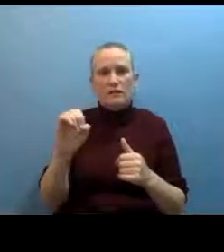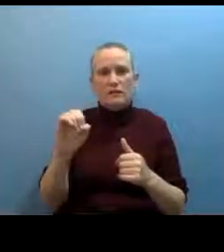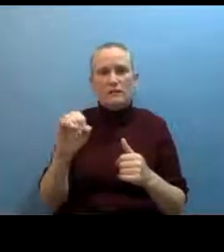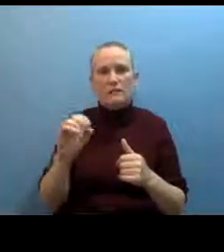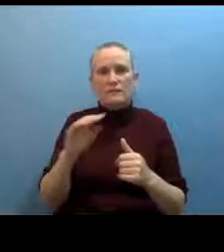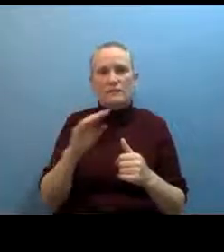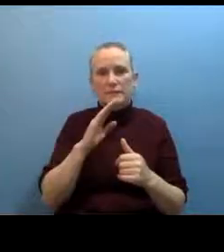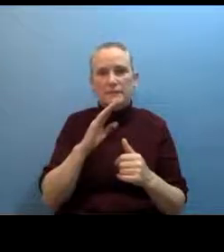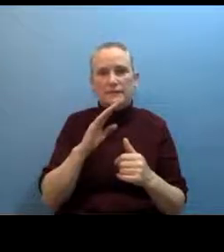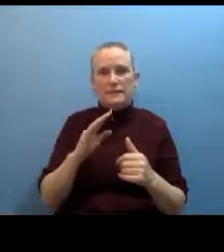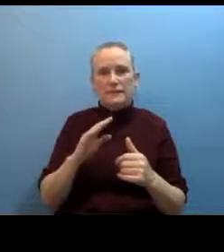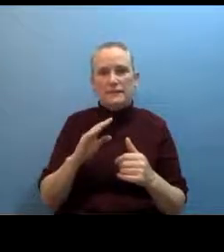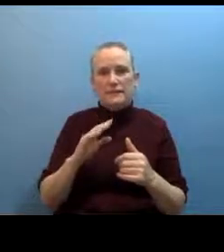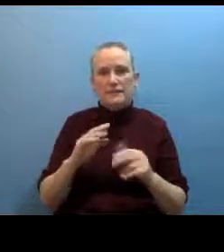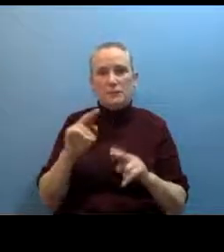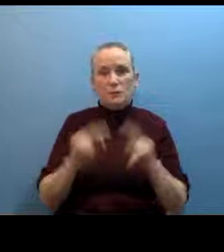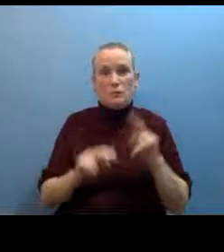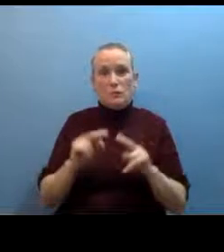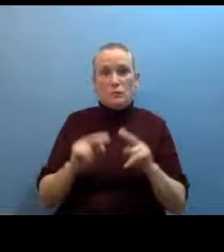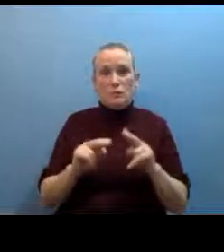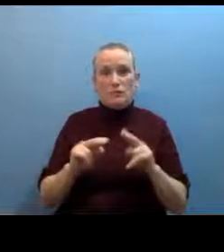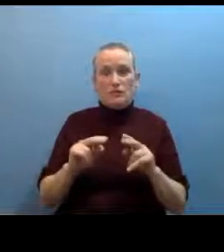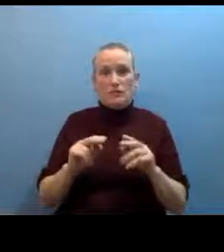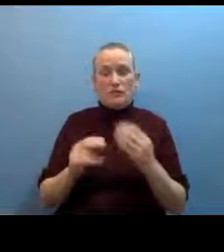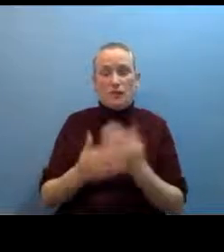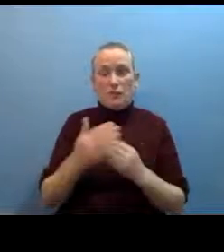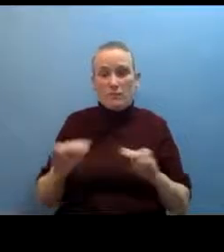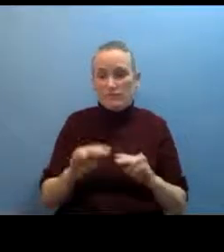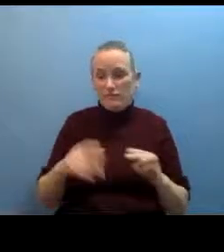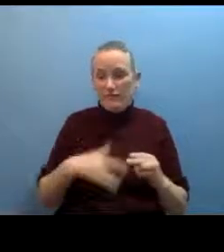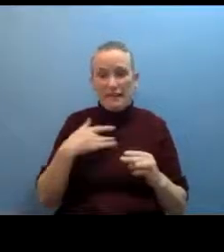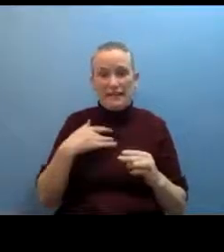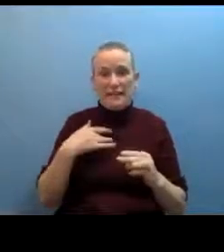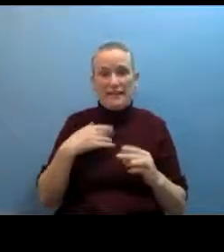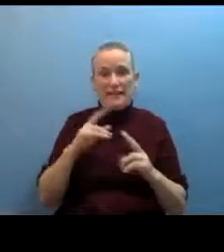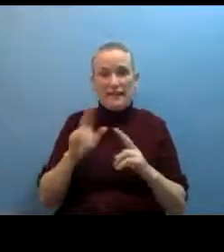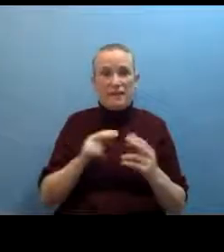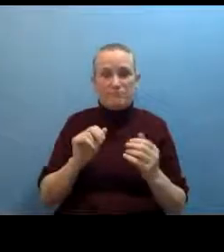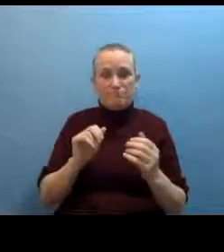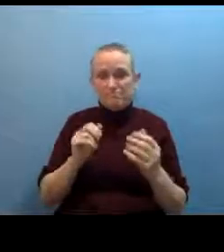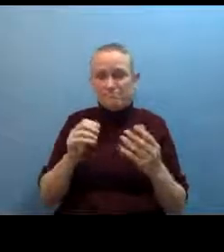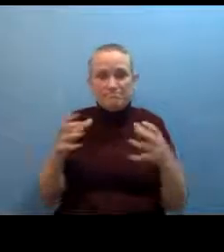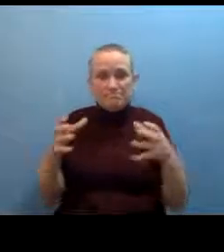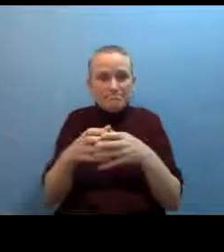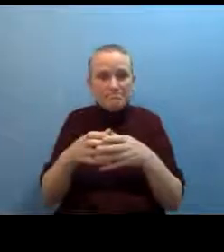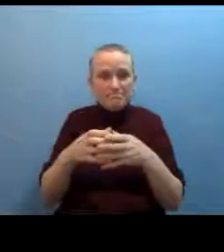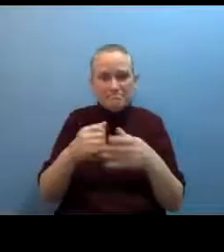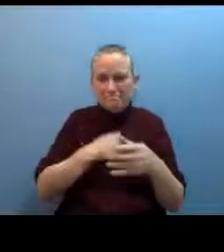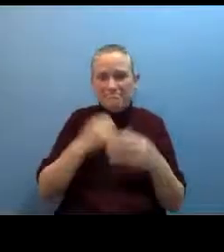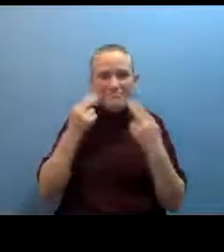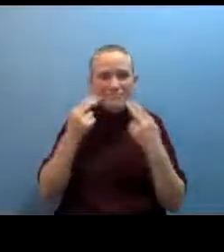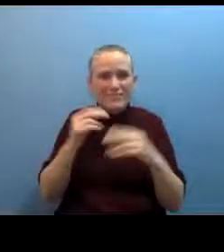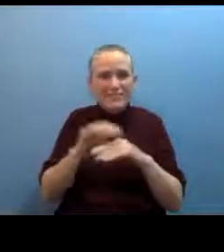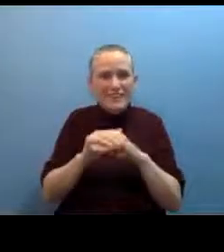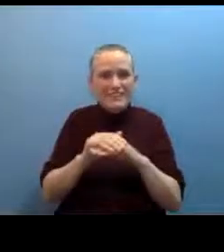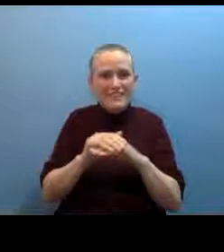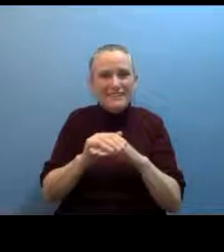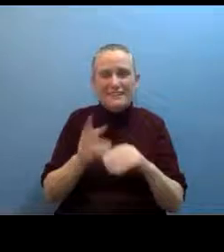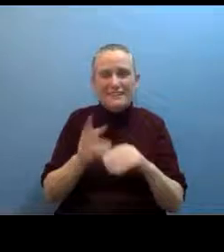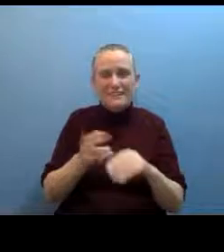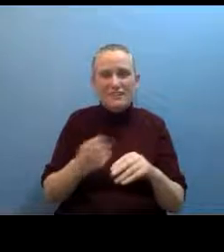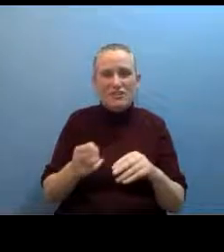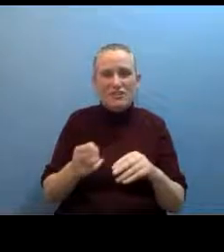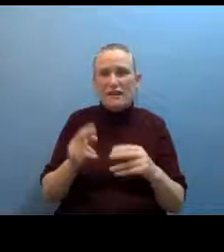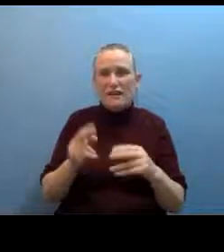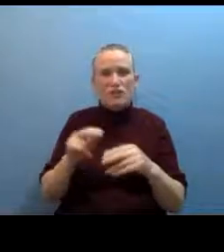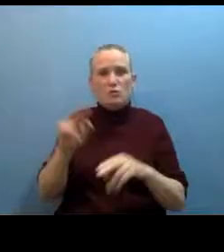interesting, some new things for young people, that they might not be able to socialize with the friends that they used to, might not be able to make new friendships. And